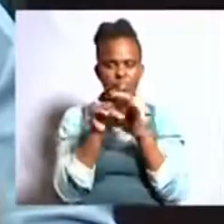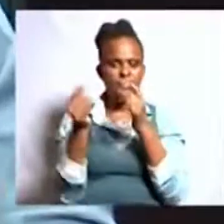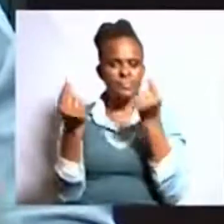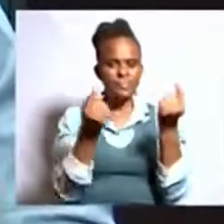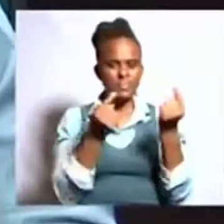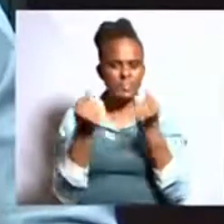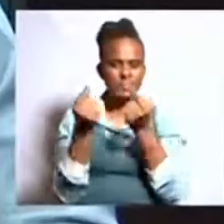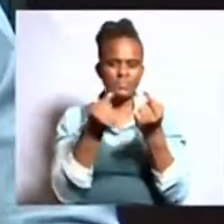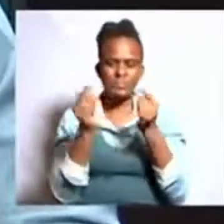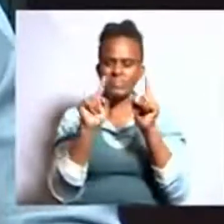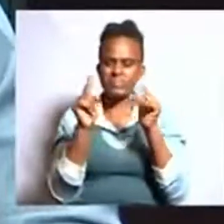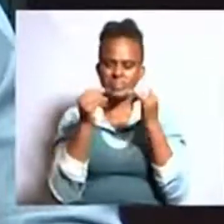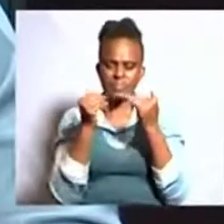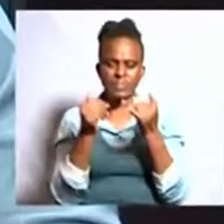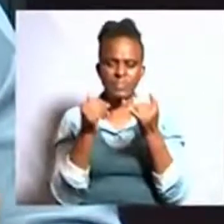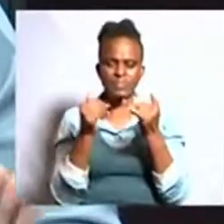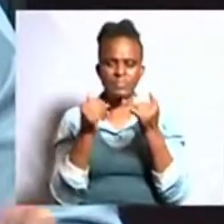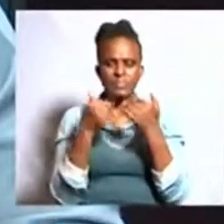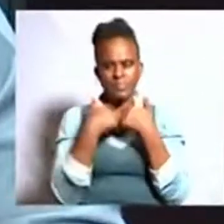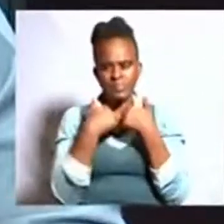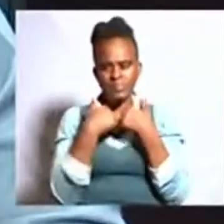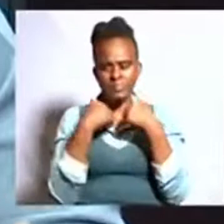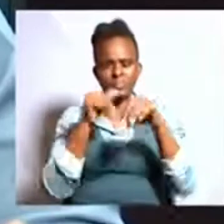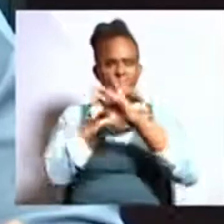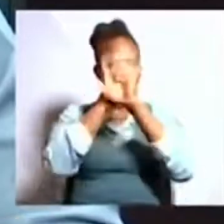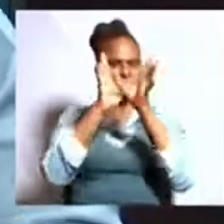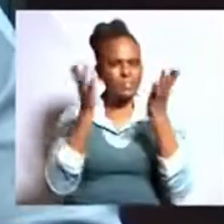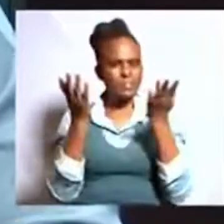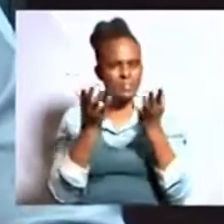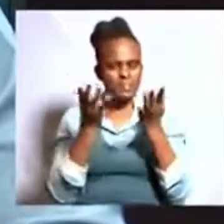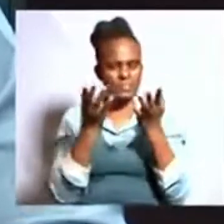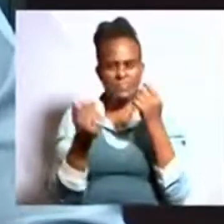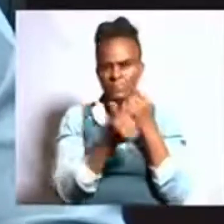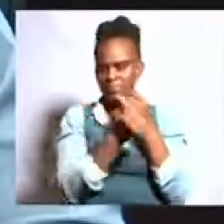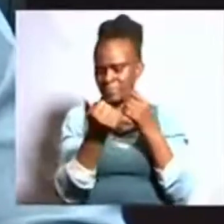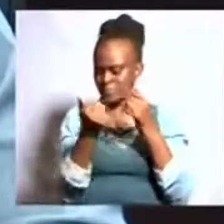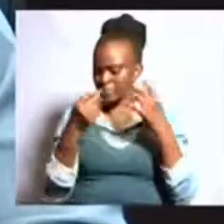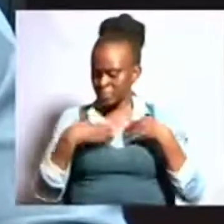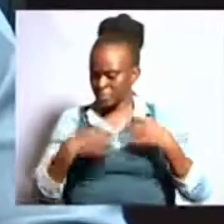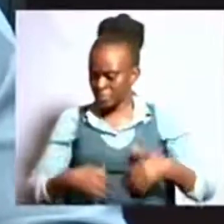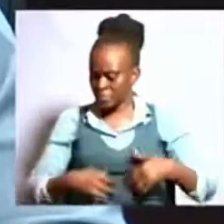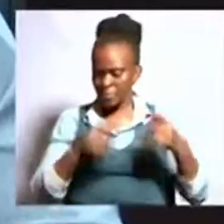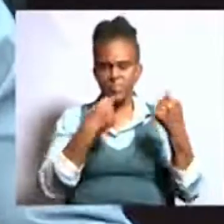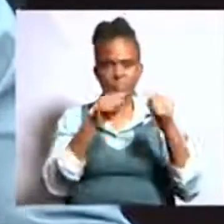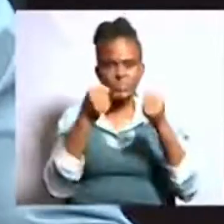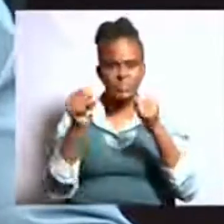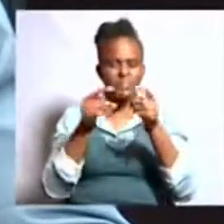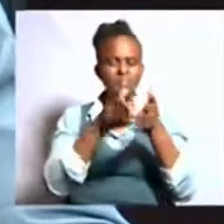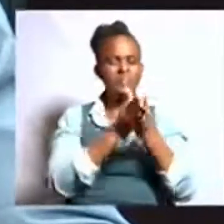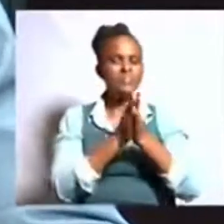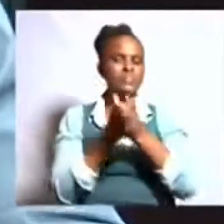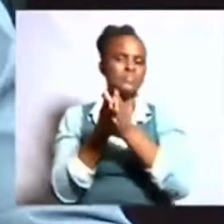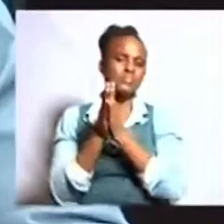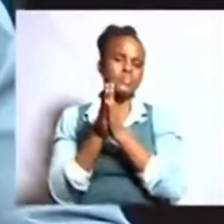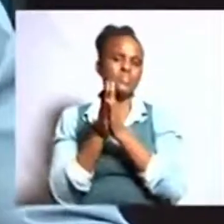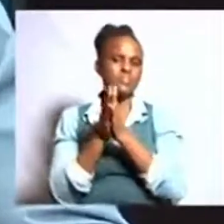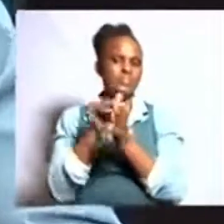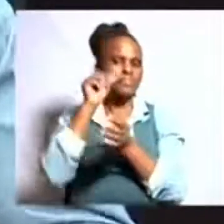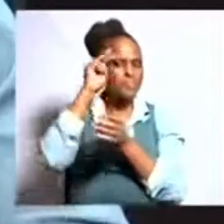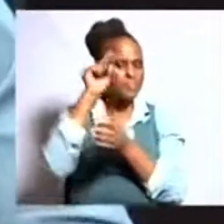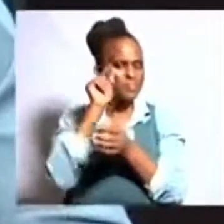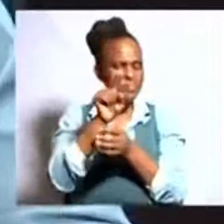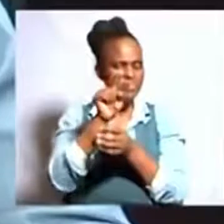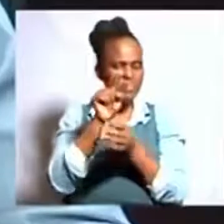where there was no clarity, did anybody attempt to ask the ministry